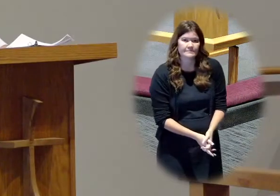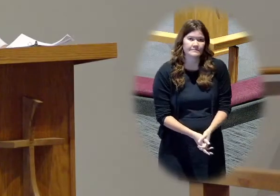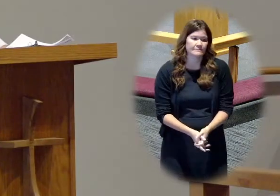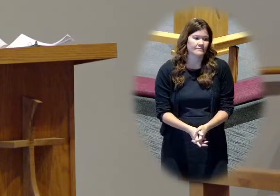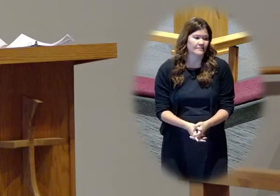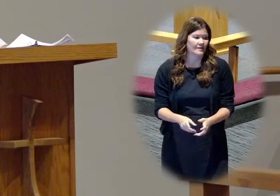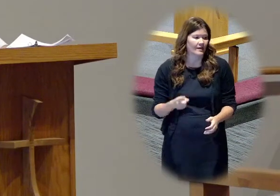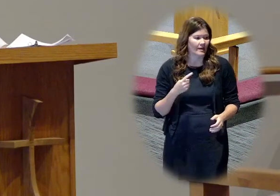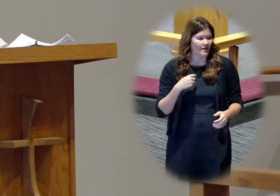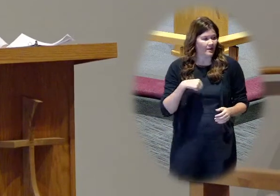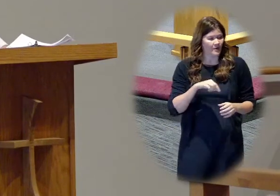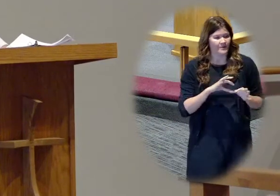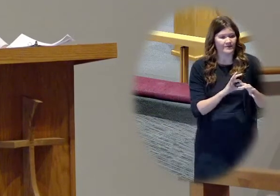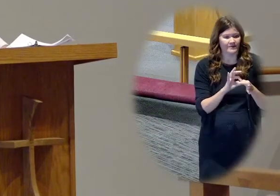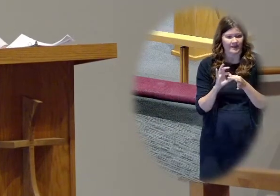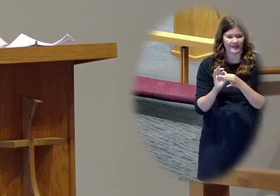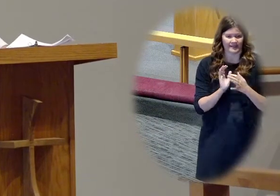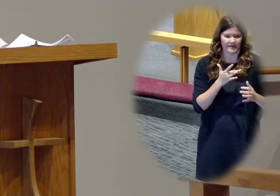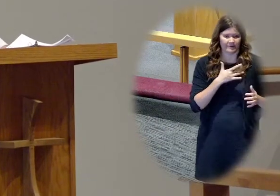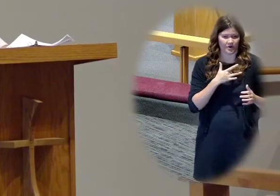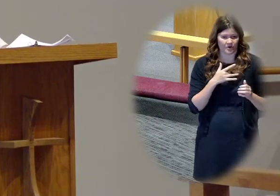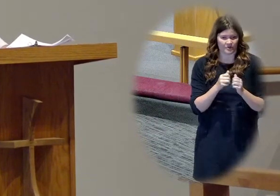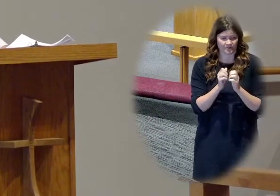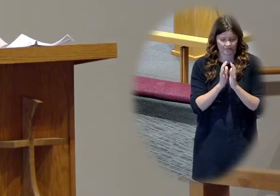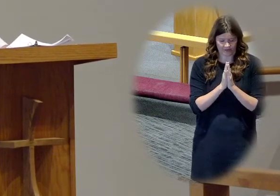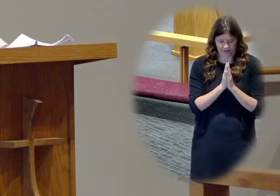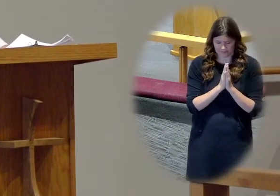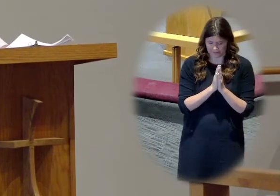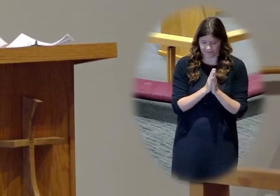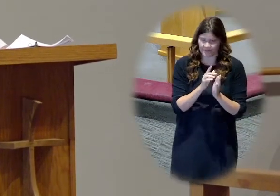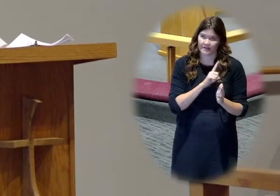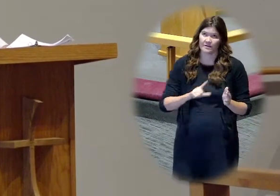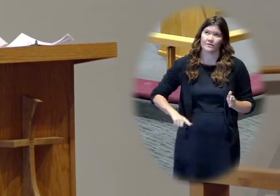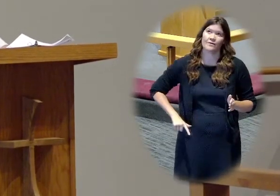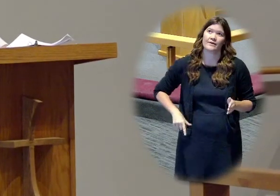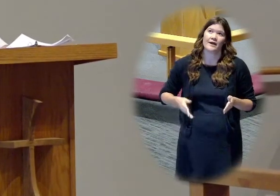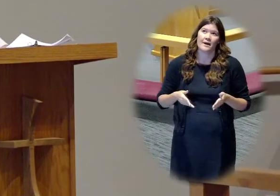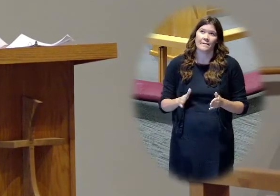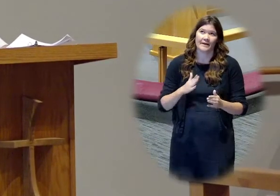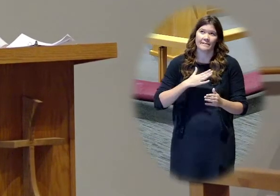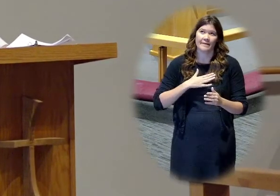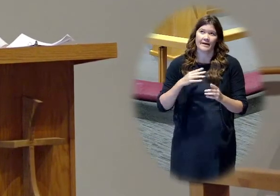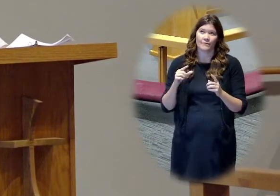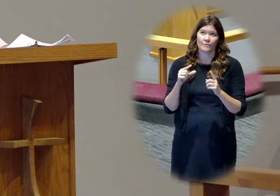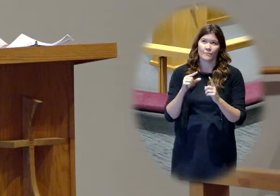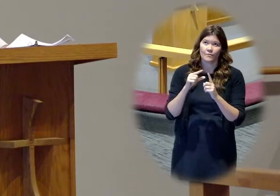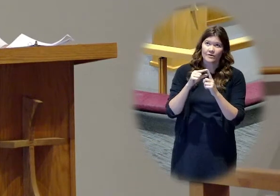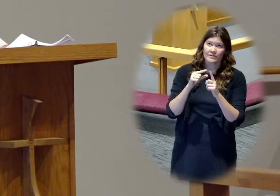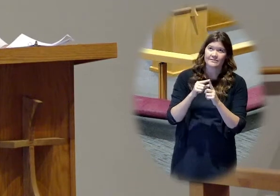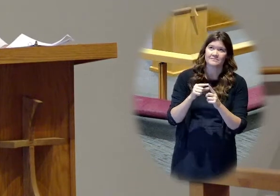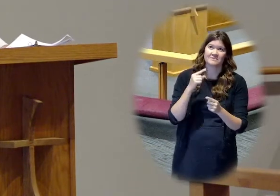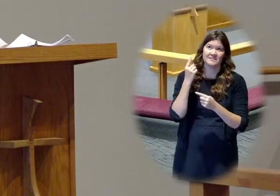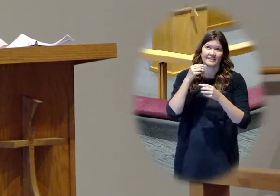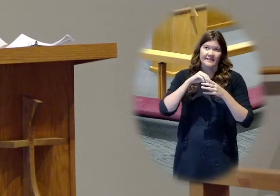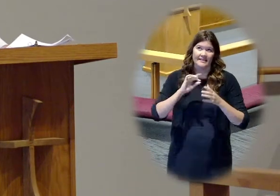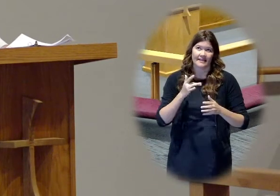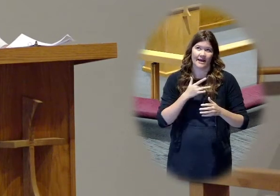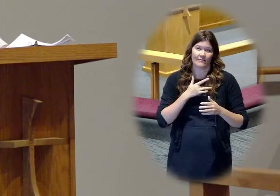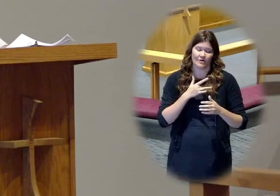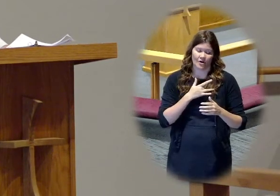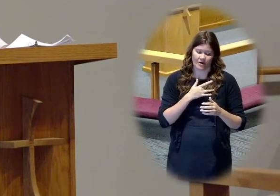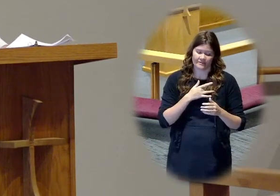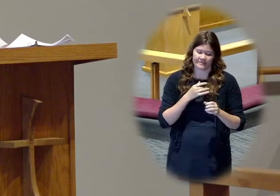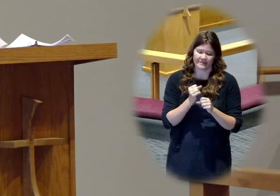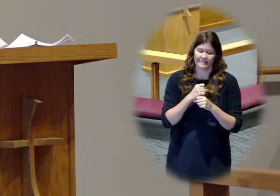Let us join our hearts in prayer. Lord, may the words of my mouth and the meditation of our hearts be pleasing in